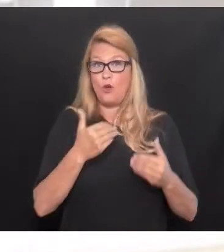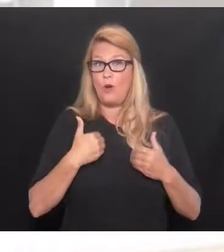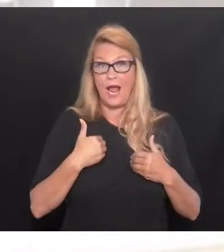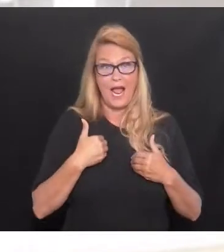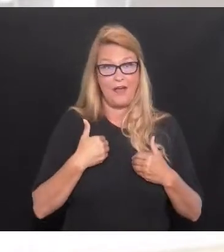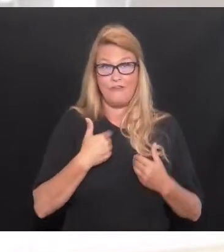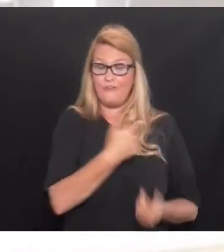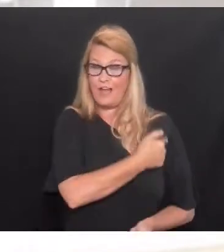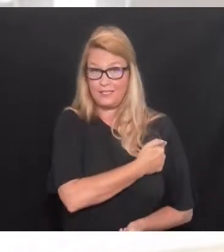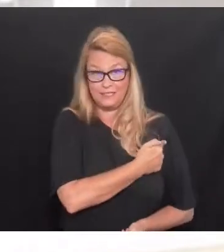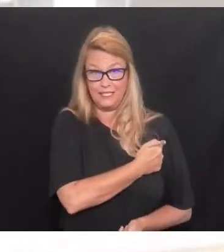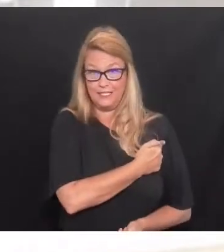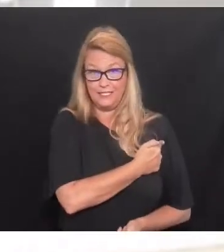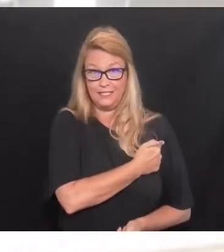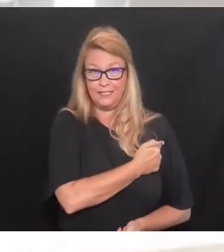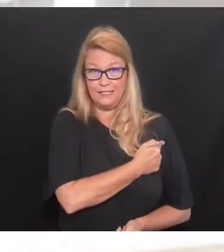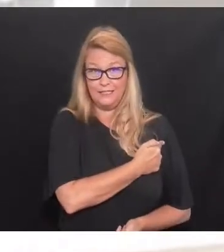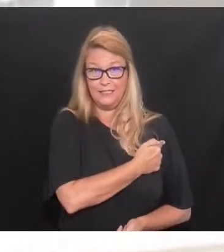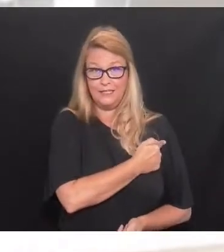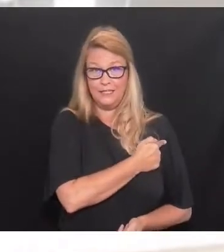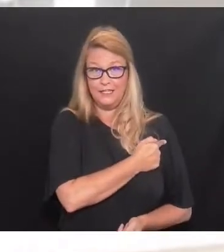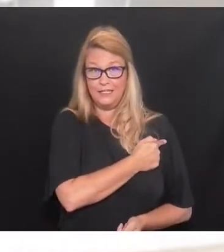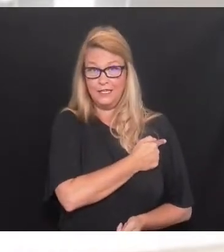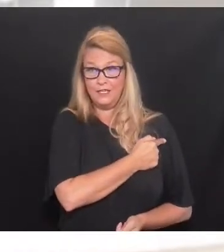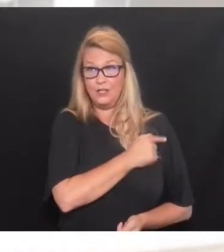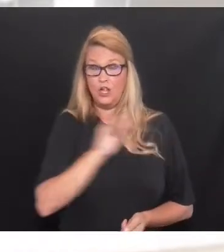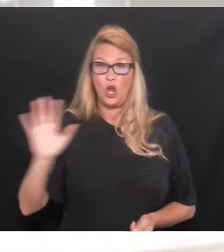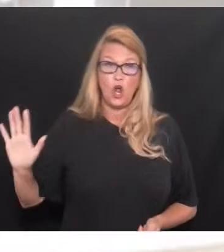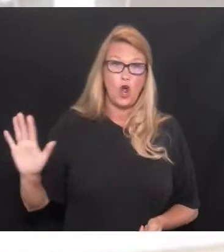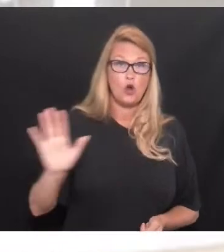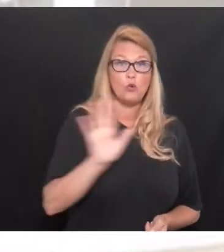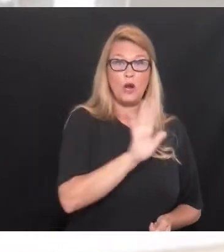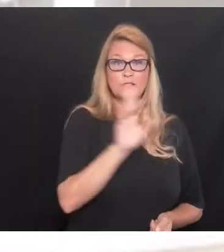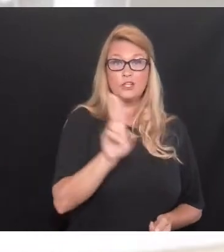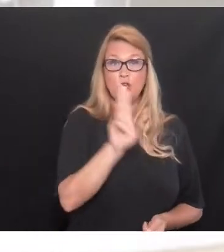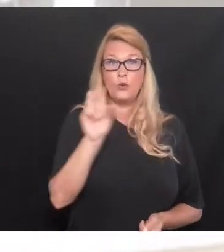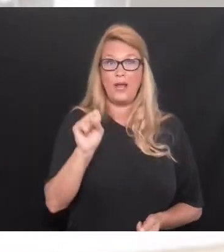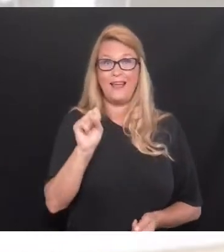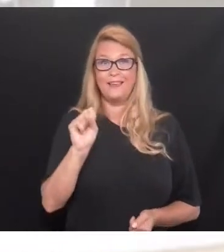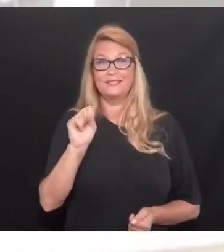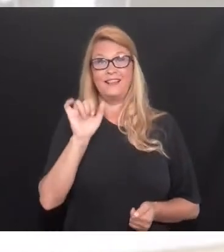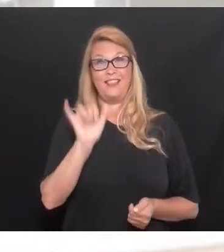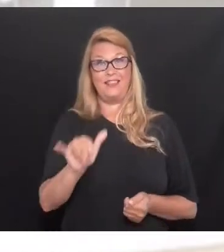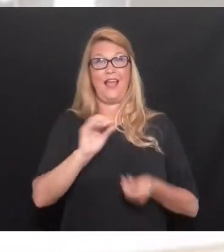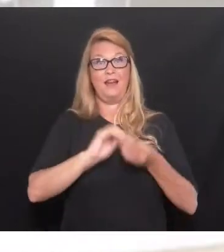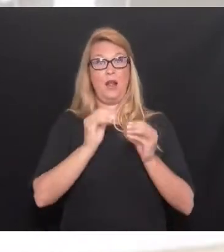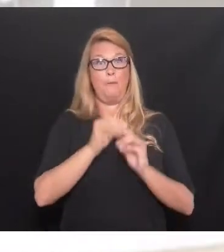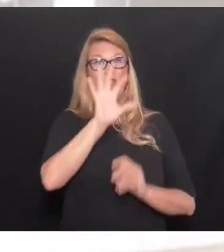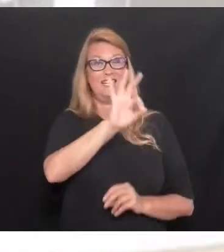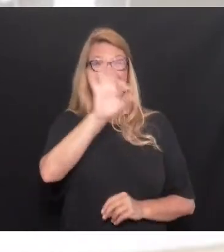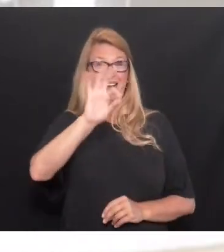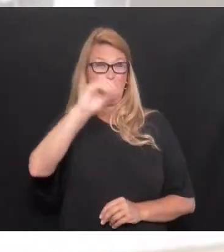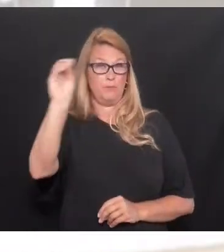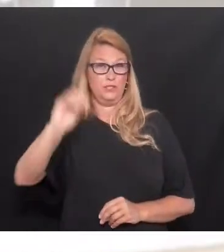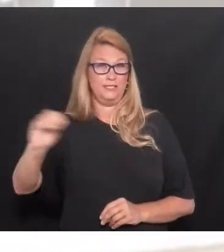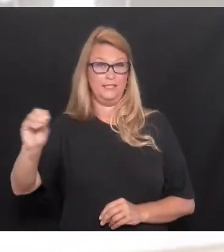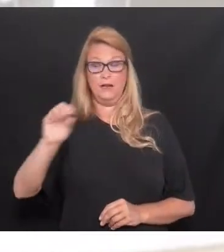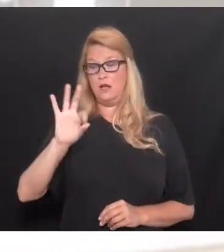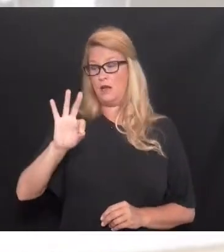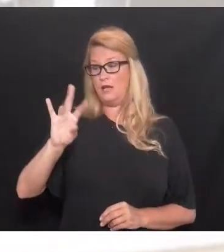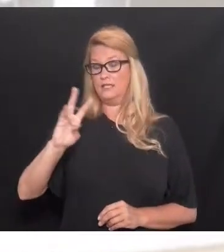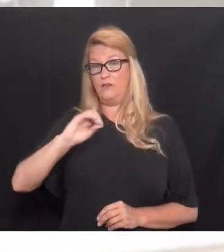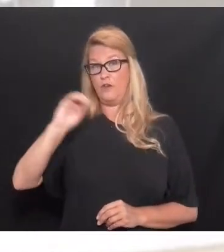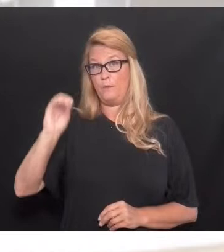vaccinated. Across the United States, that number actually goes up to 99% and